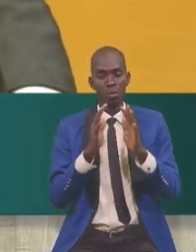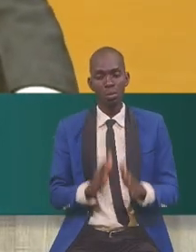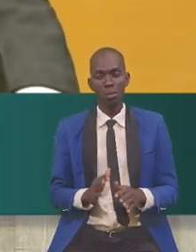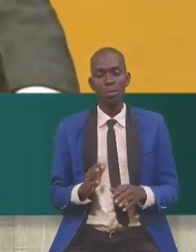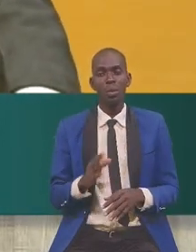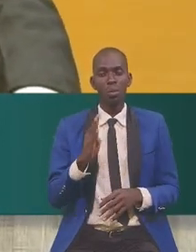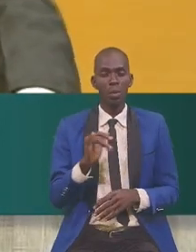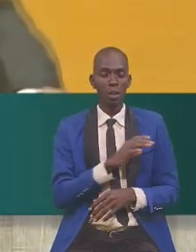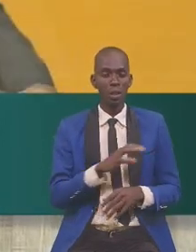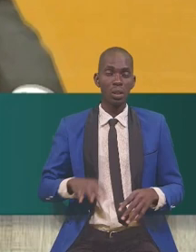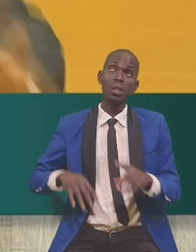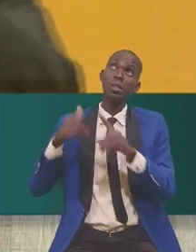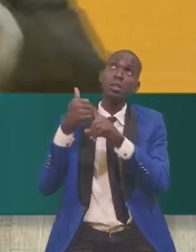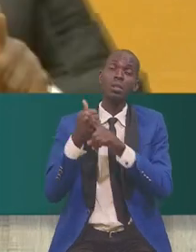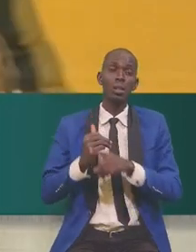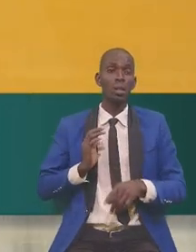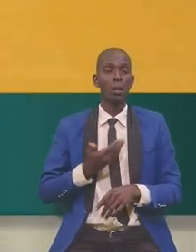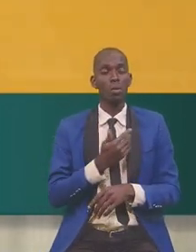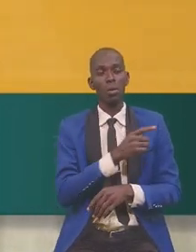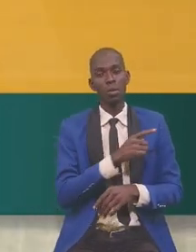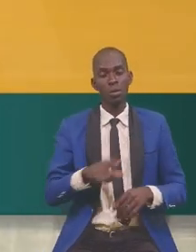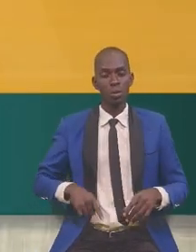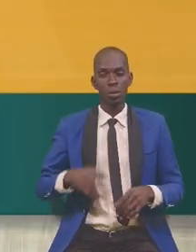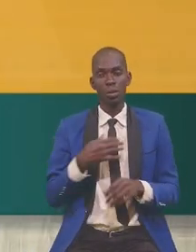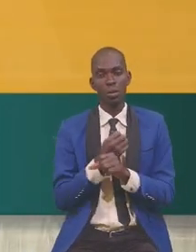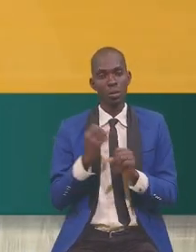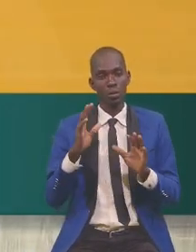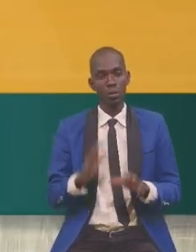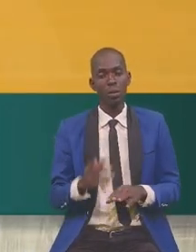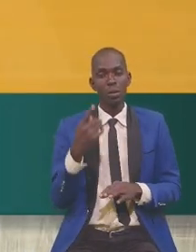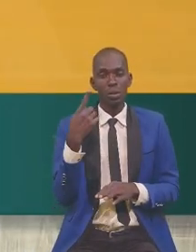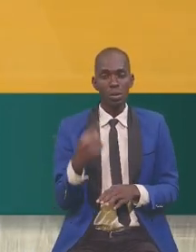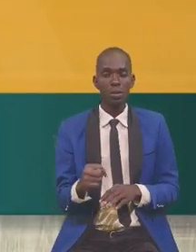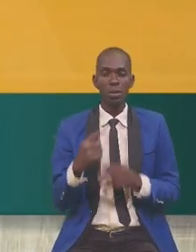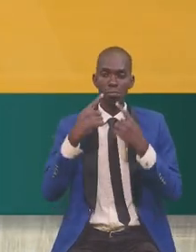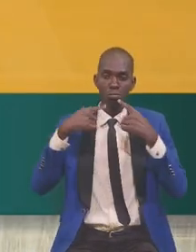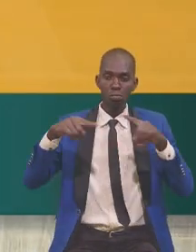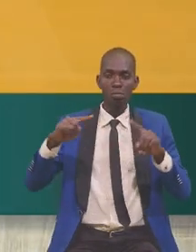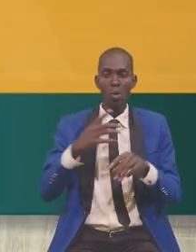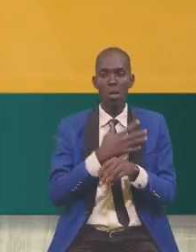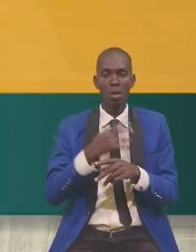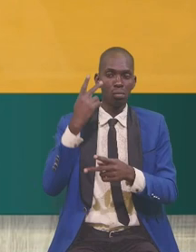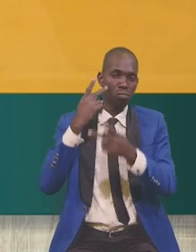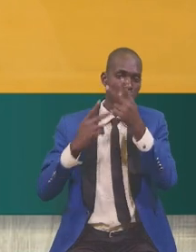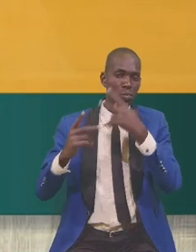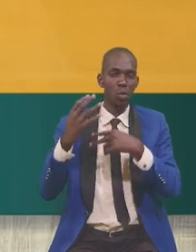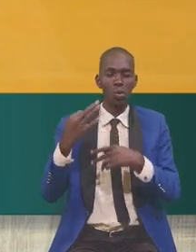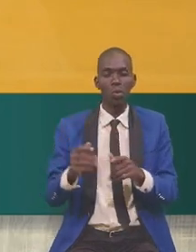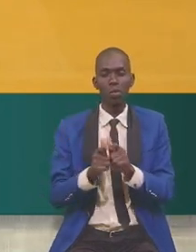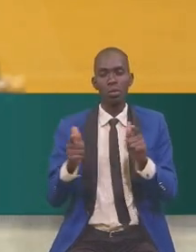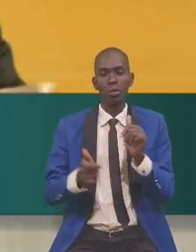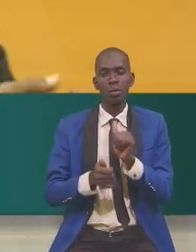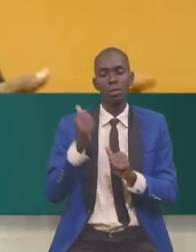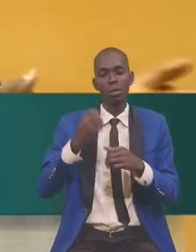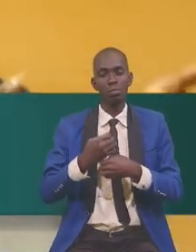our Lord and Savior, the prediction and prophecy of greater expansion till the end. Number